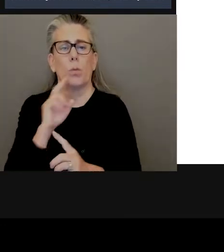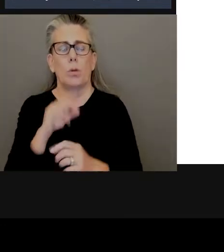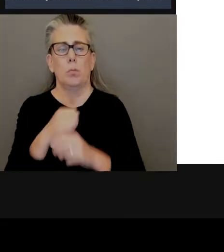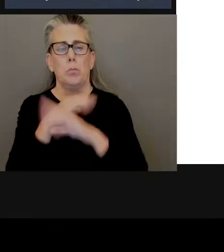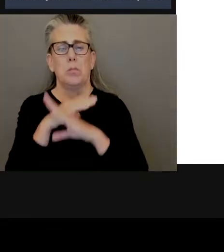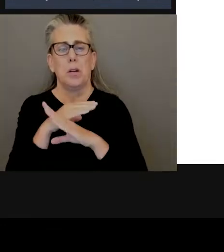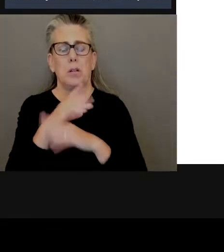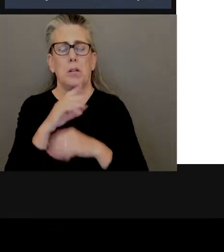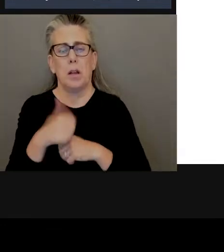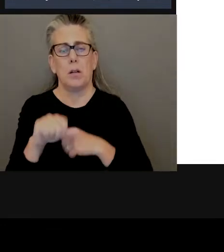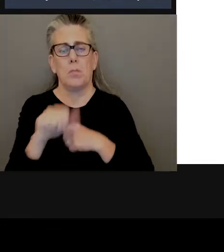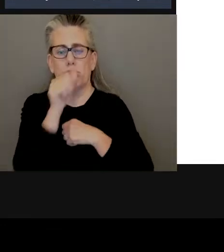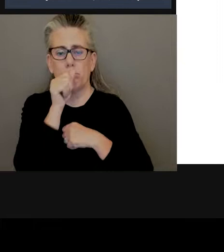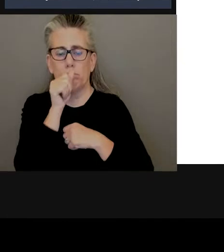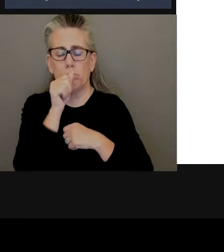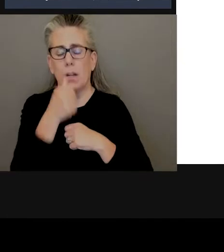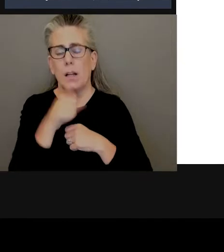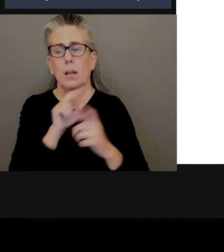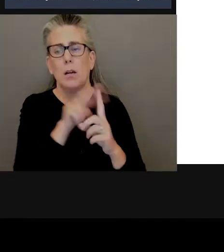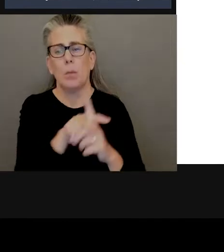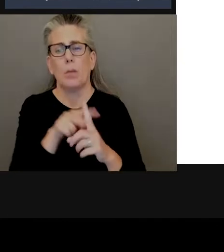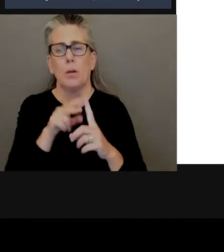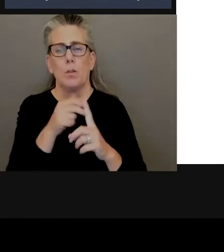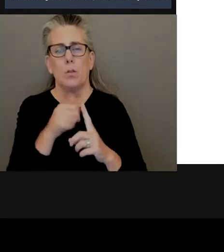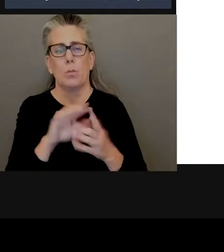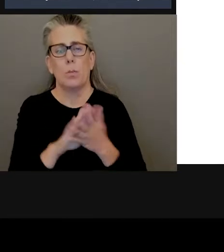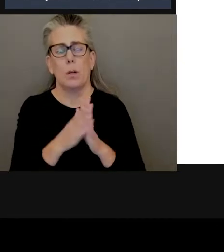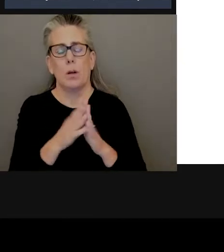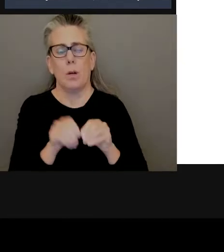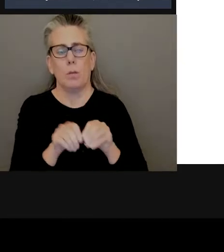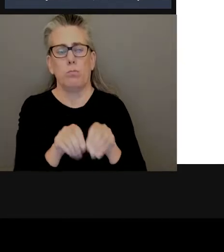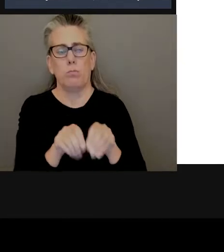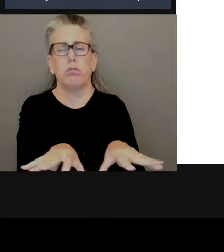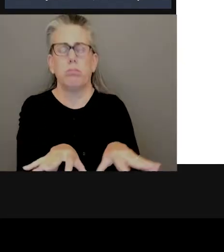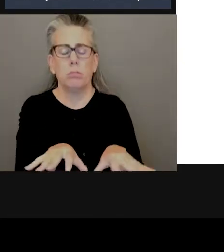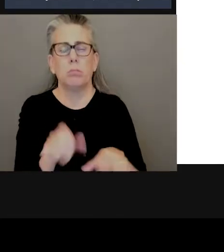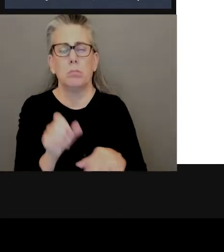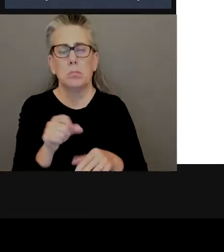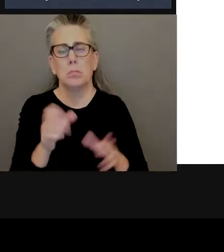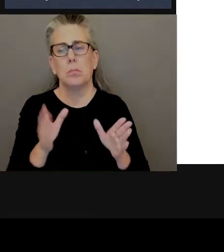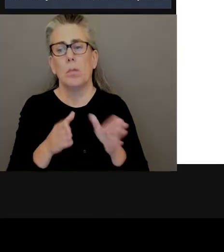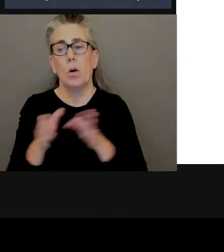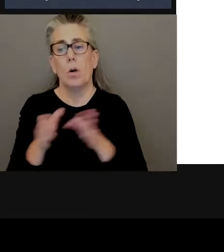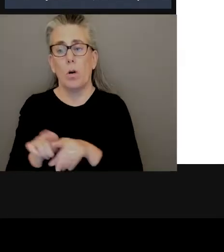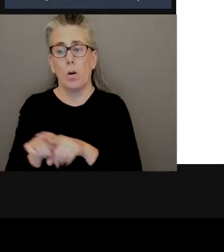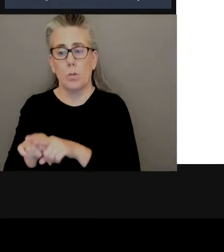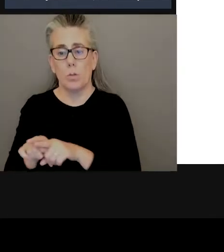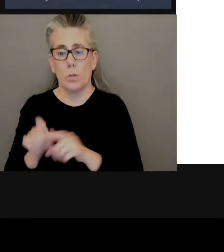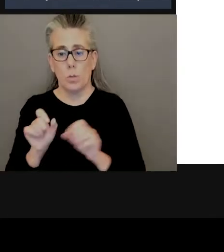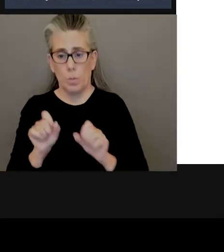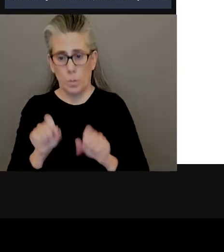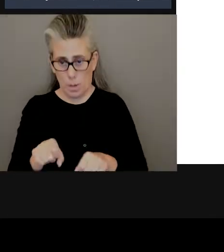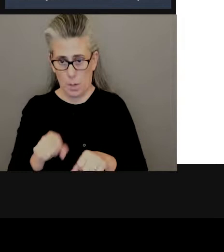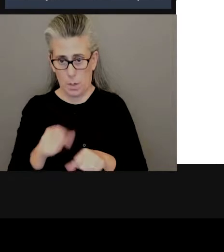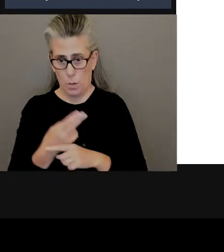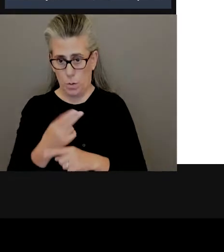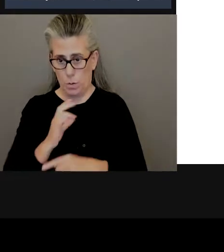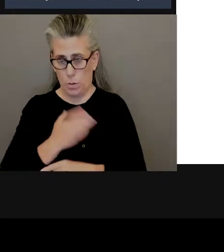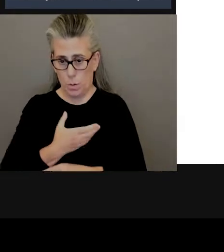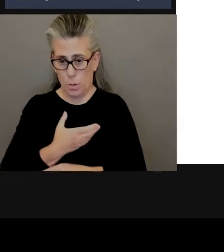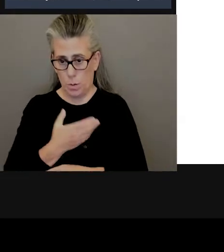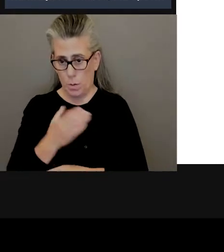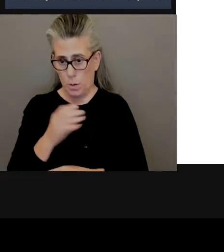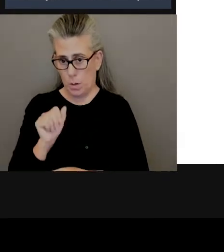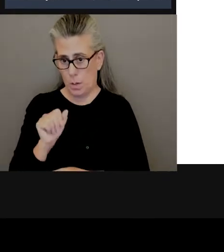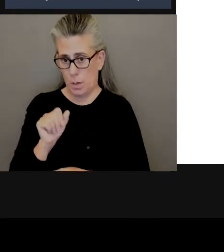any applications from your Kubeflow stack. And lastly, you can also use our integration with Amazon S3, a